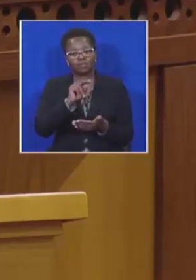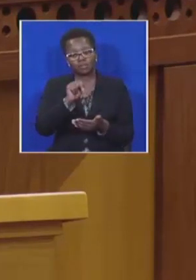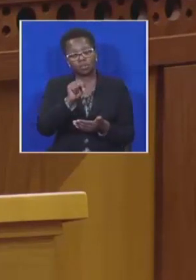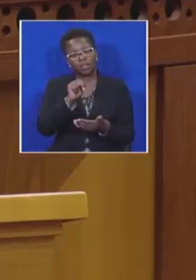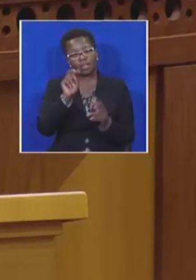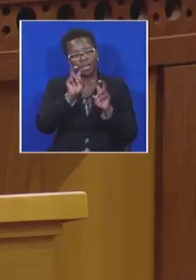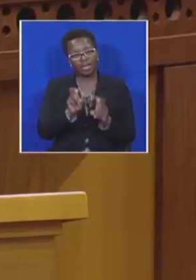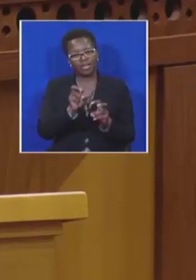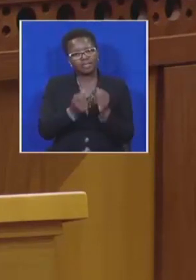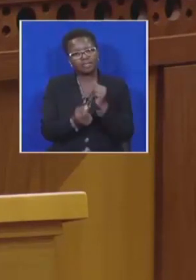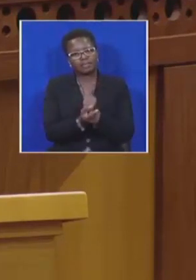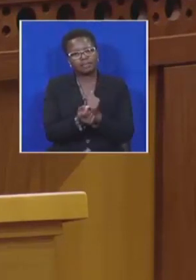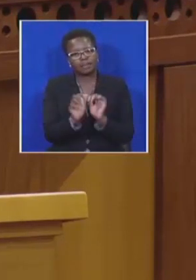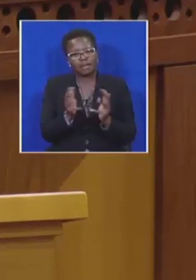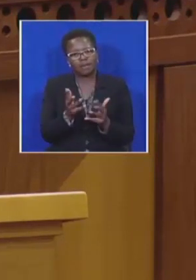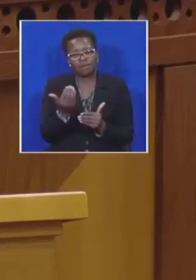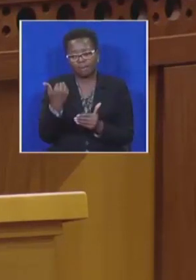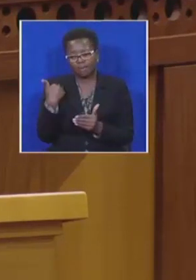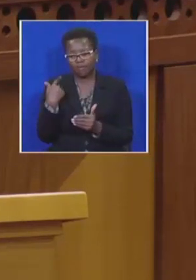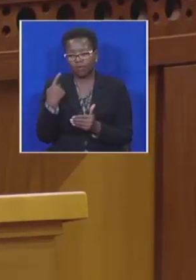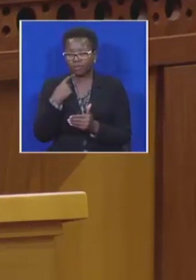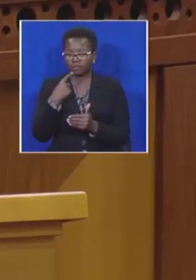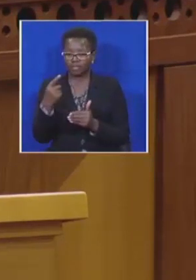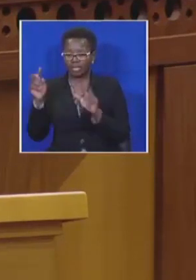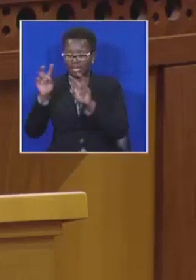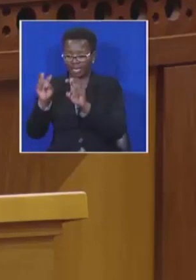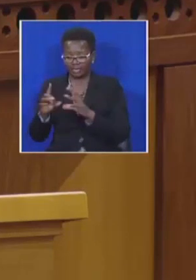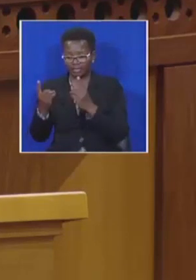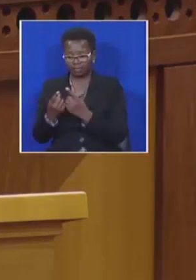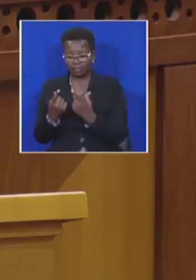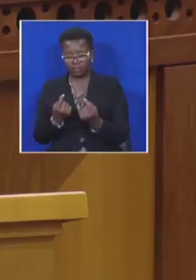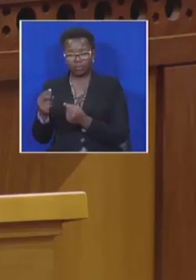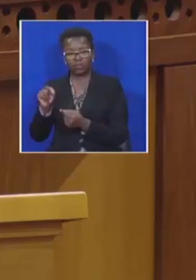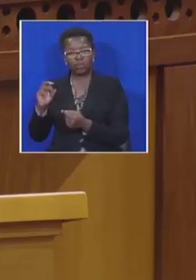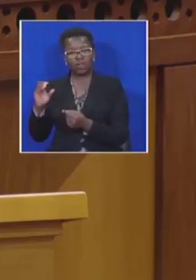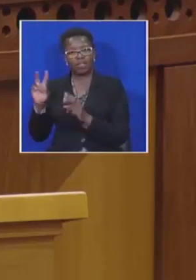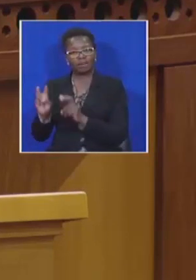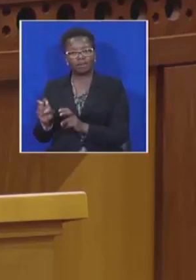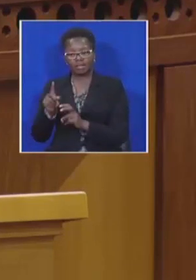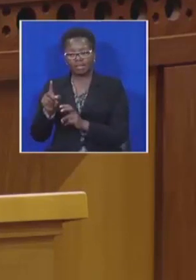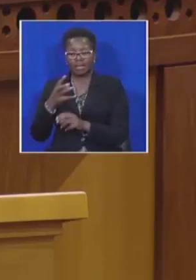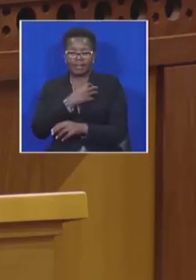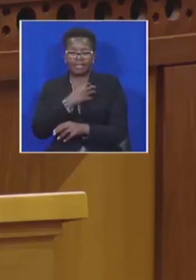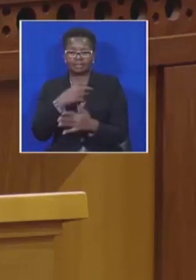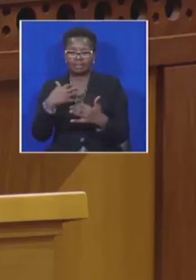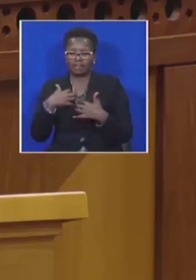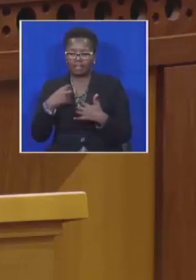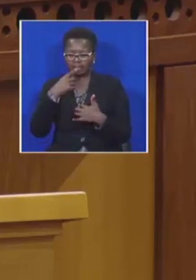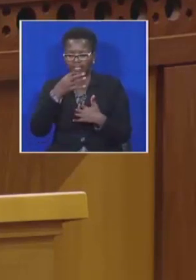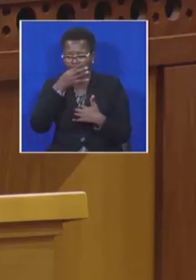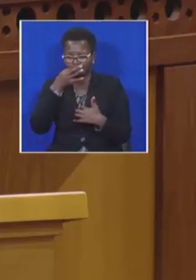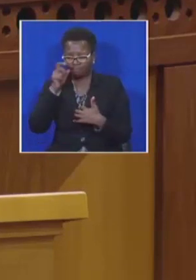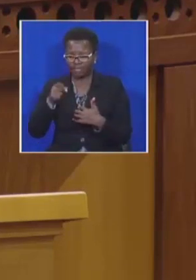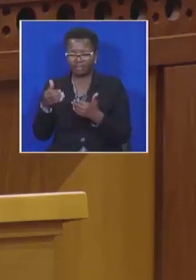of Energy was the lead department in the nuclear bill procurement, and the Minister was hell-bent on keeping it as secretive as